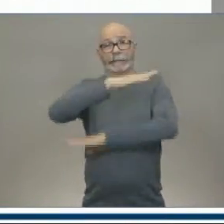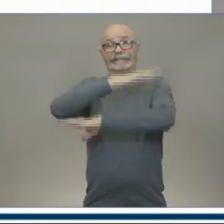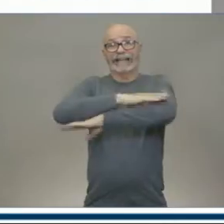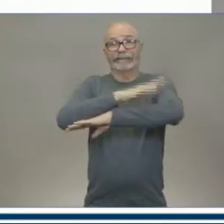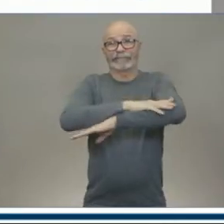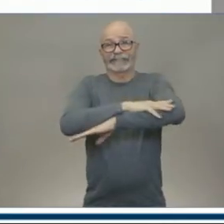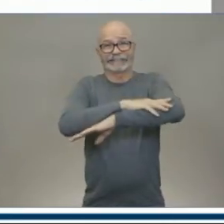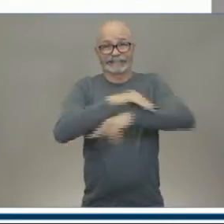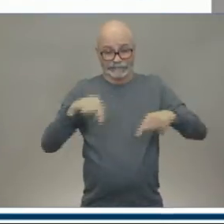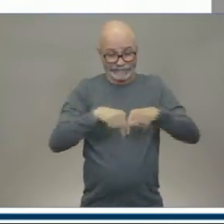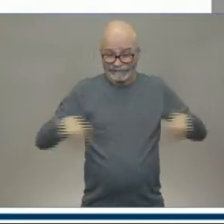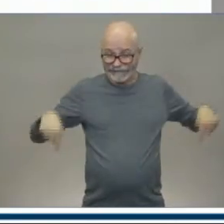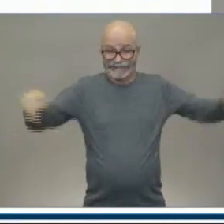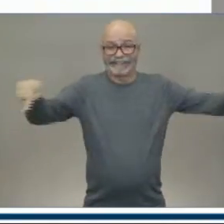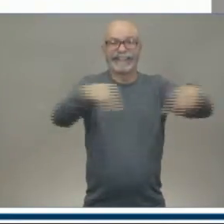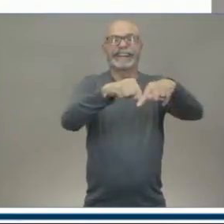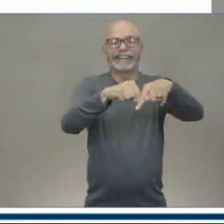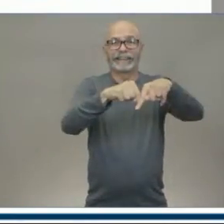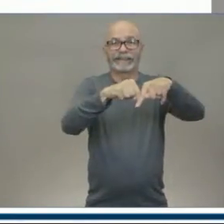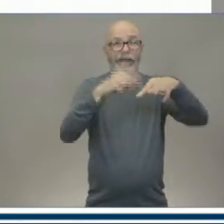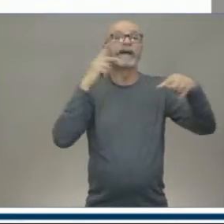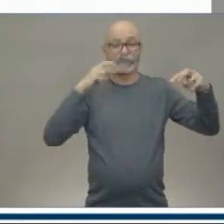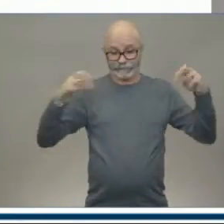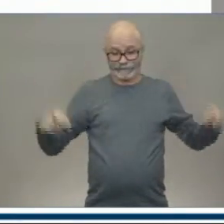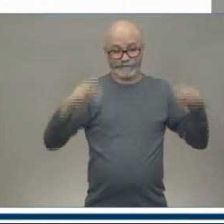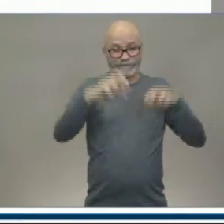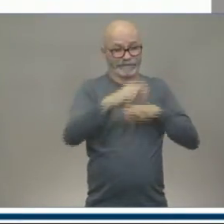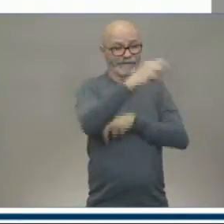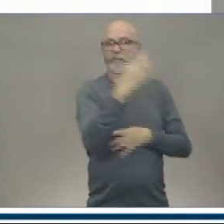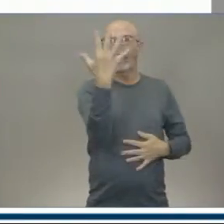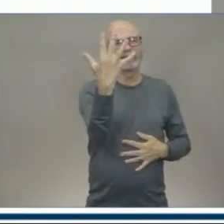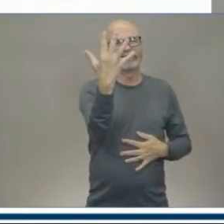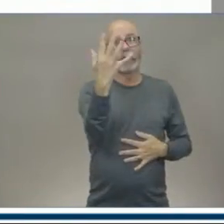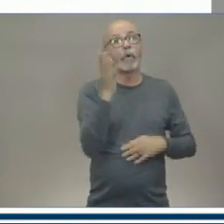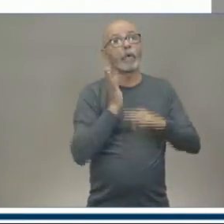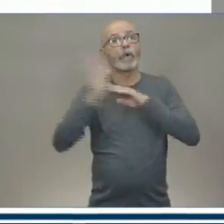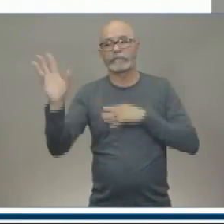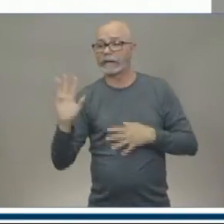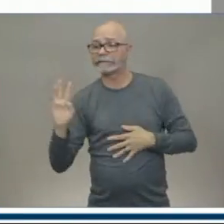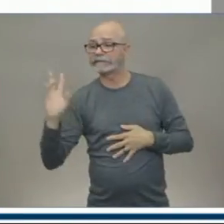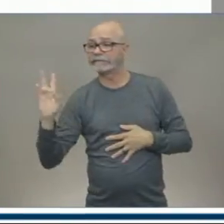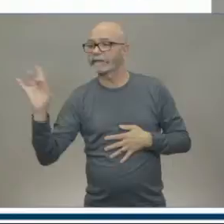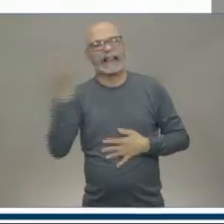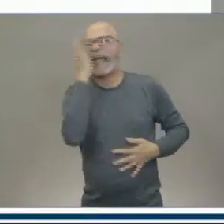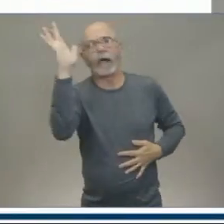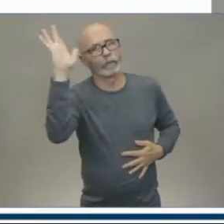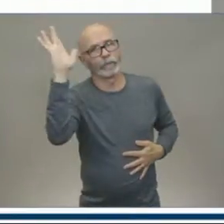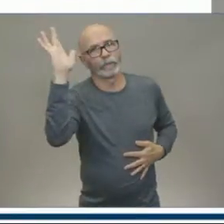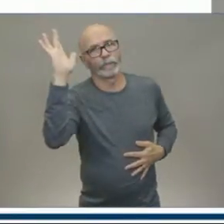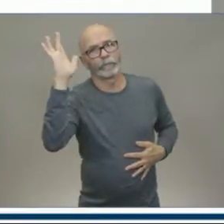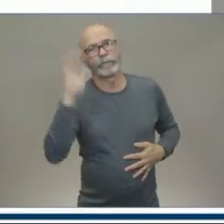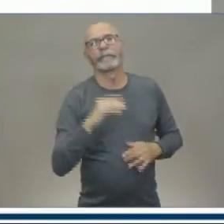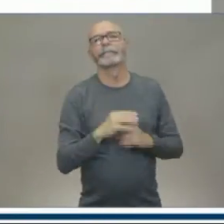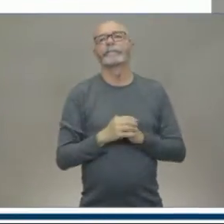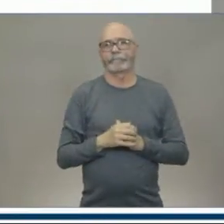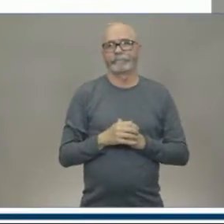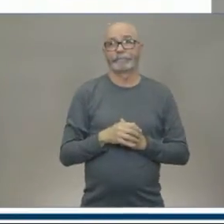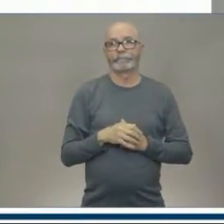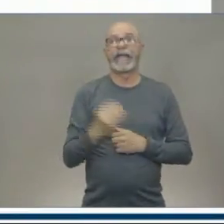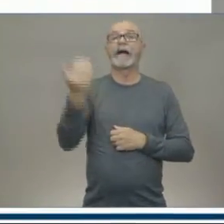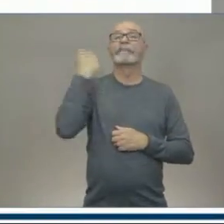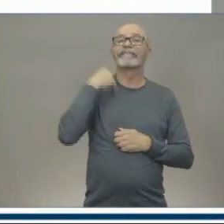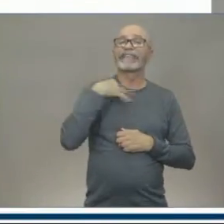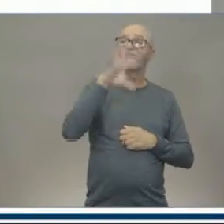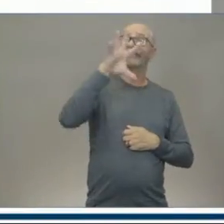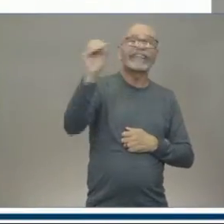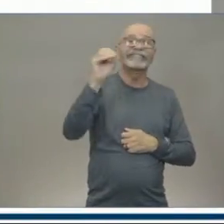sitting together. In these areas of HRM, we are lowering the general gathering limit from 50 to